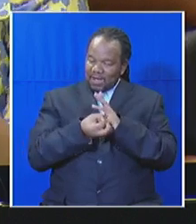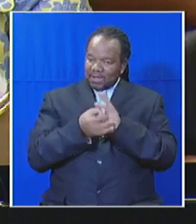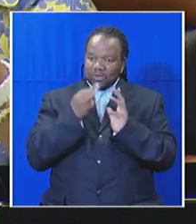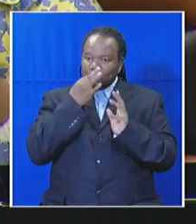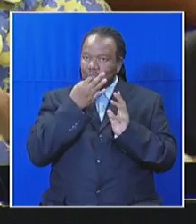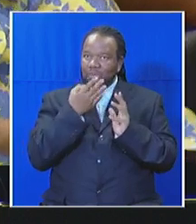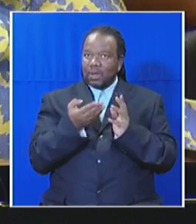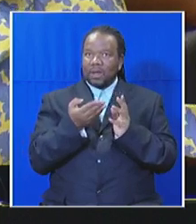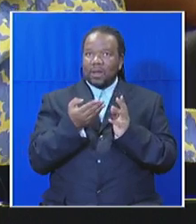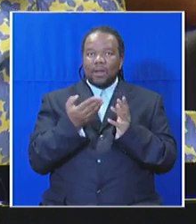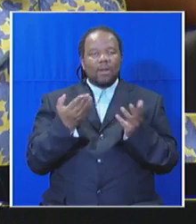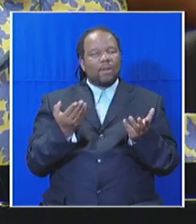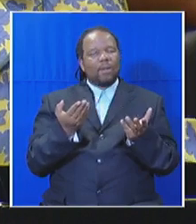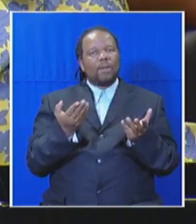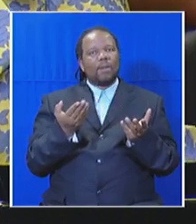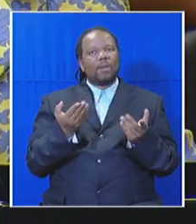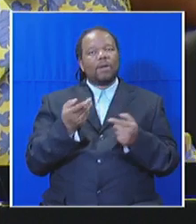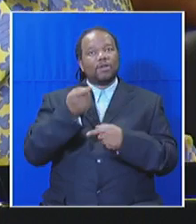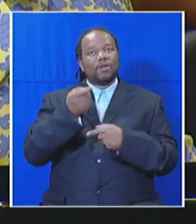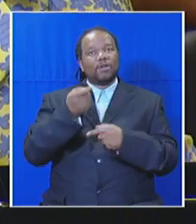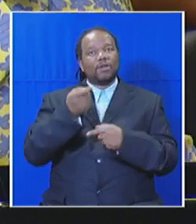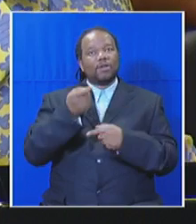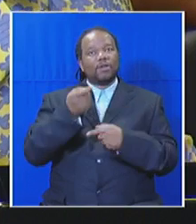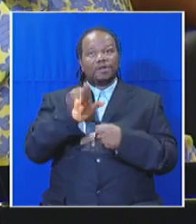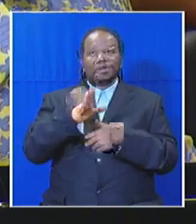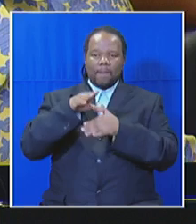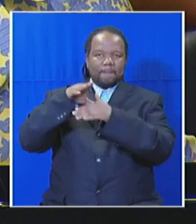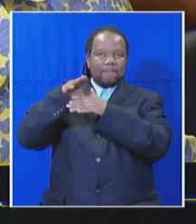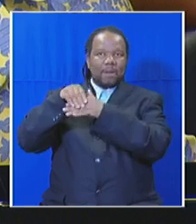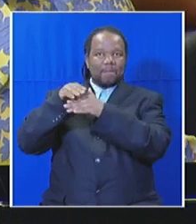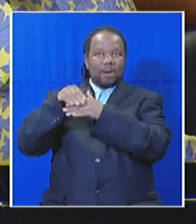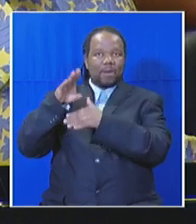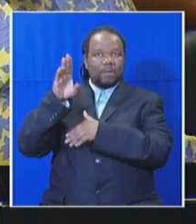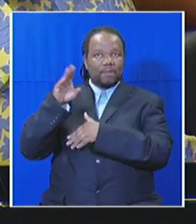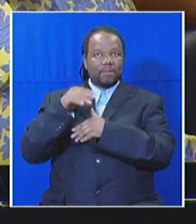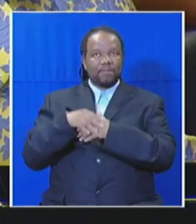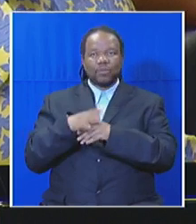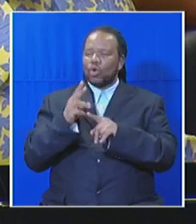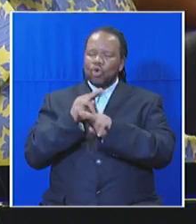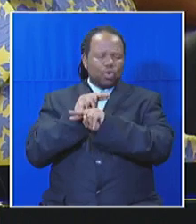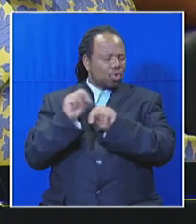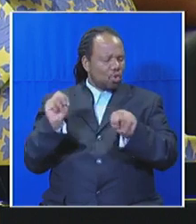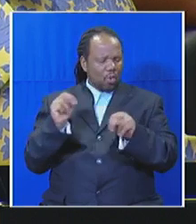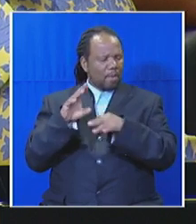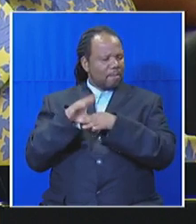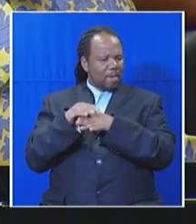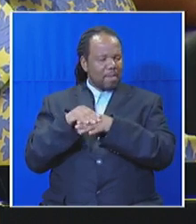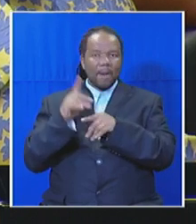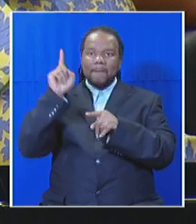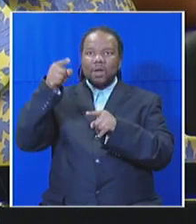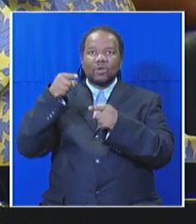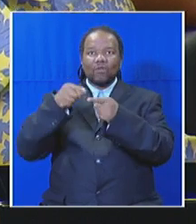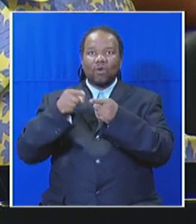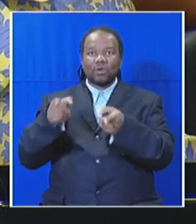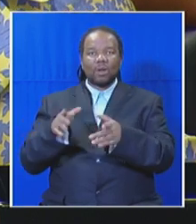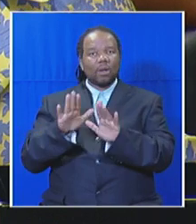you. On the point of about. order, Speaker. No, honorable member. Speaker. No, honorable On the member. point of order, Speaker,